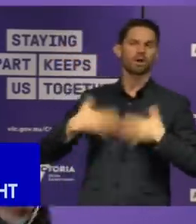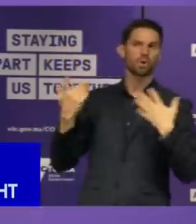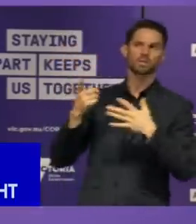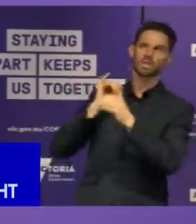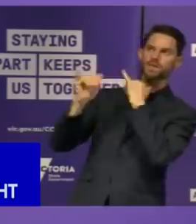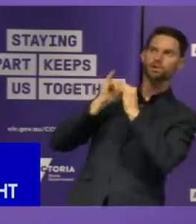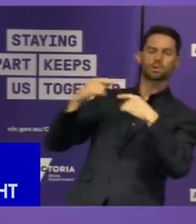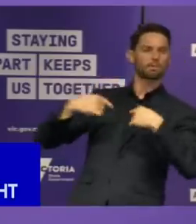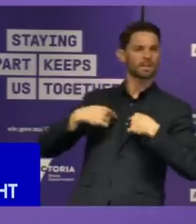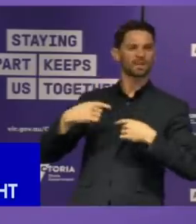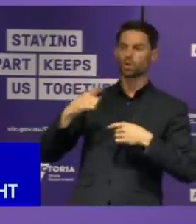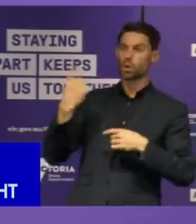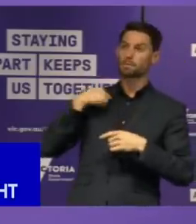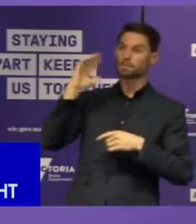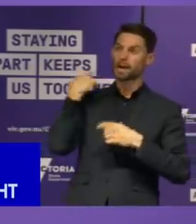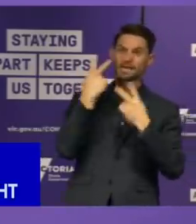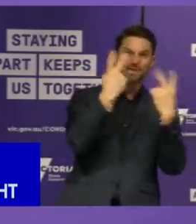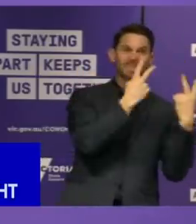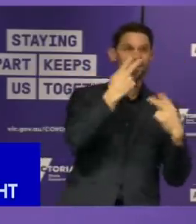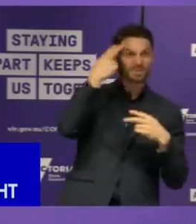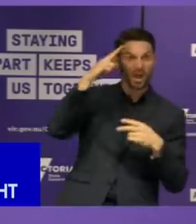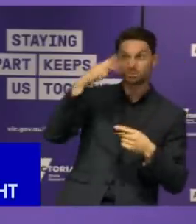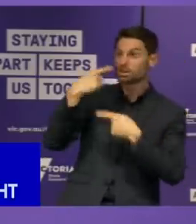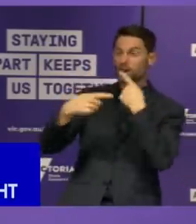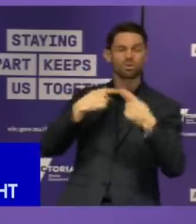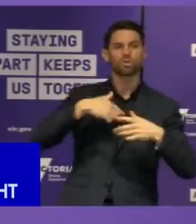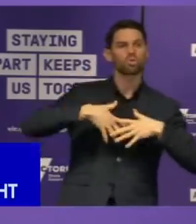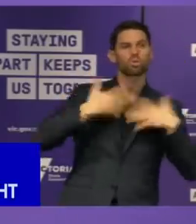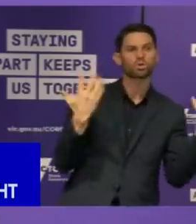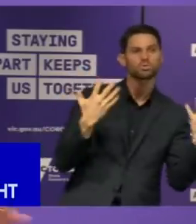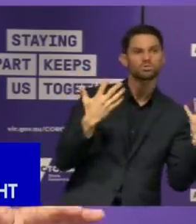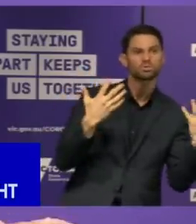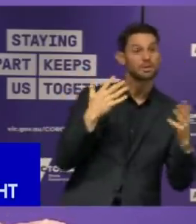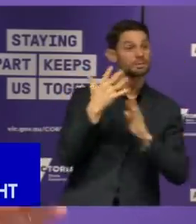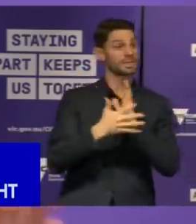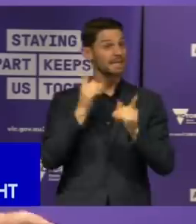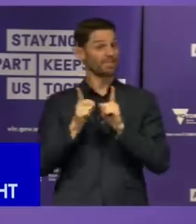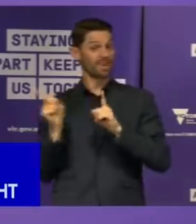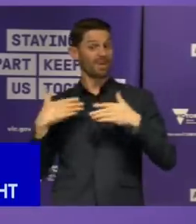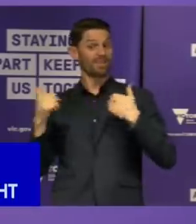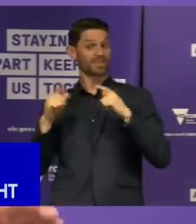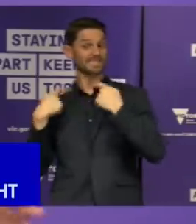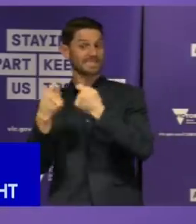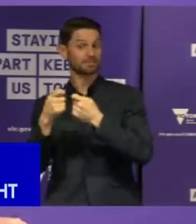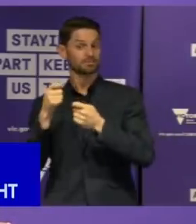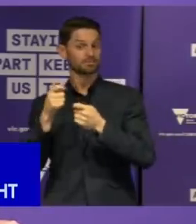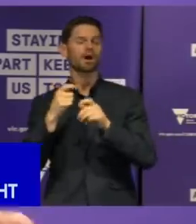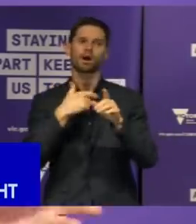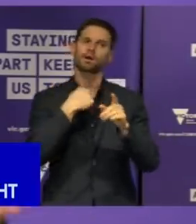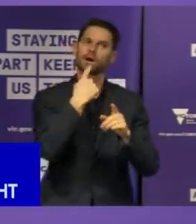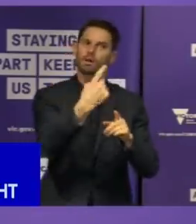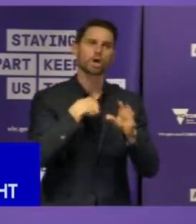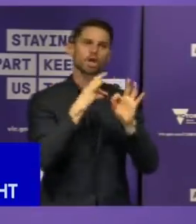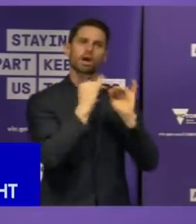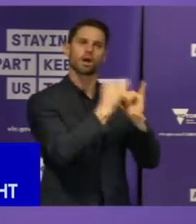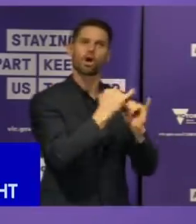all their close contacts. That's about the number of people that we can't contact. And again, we're not making judgments about those people. In the main, it'll